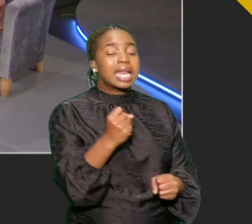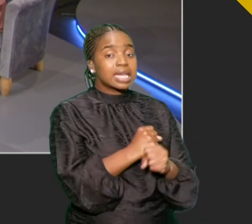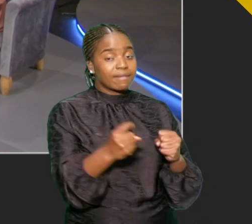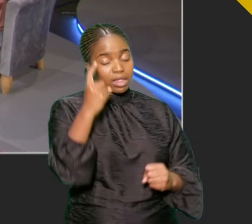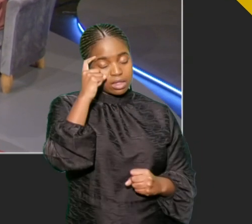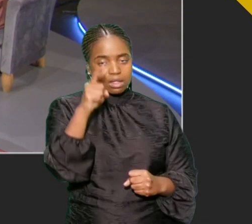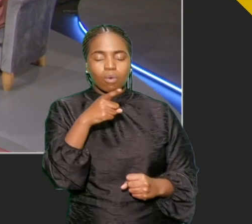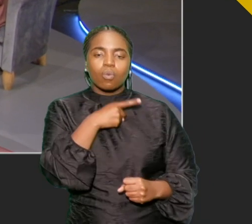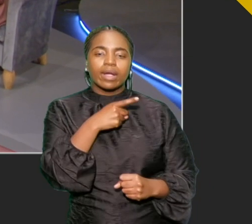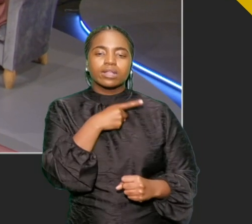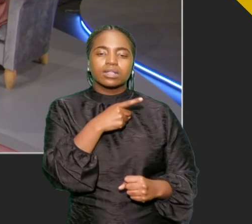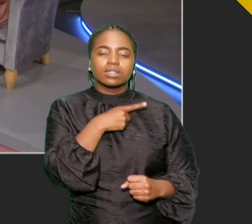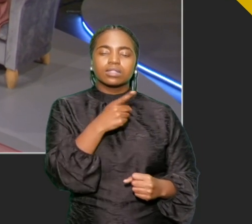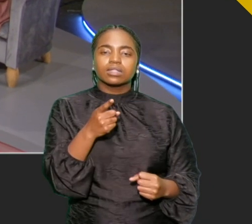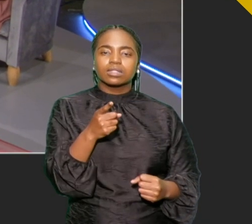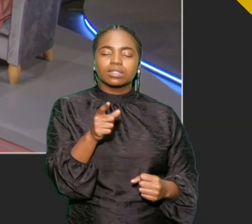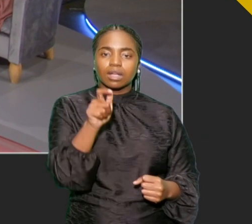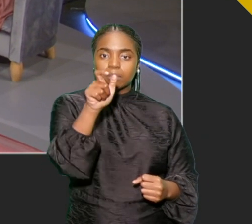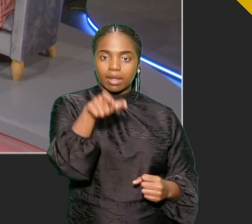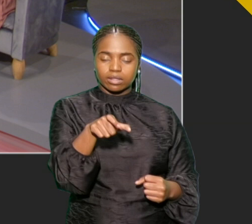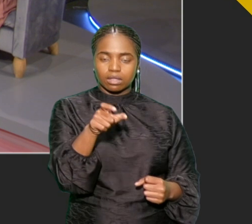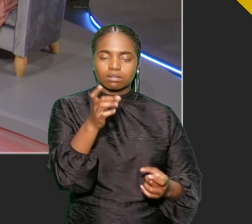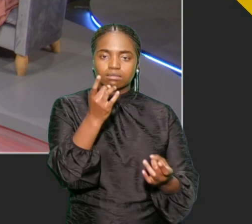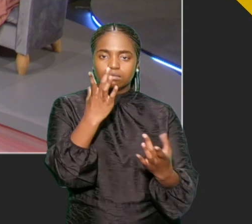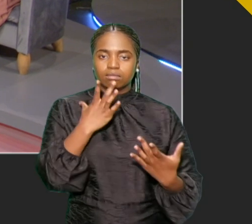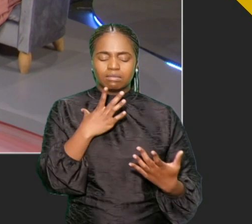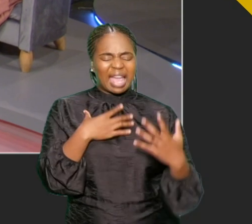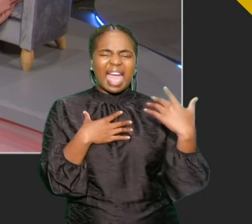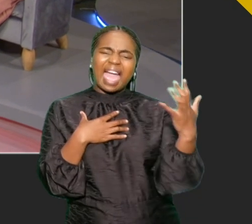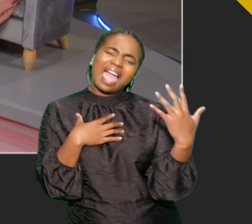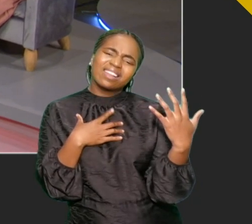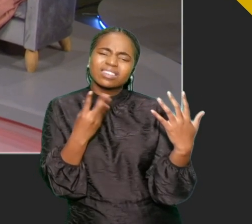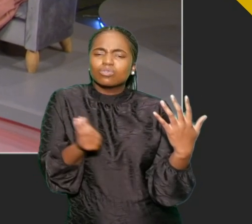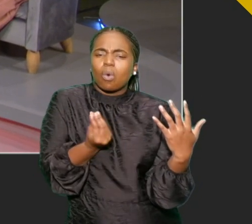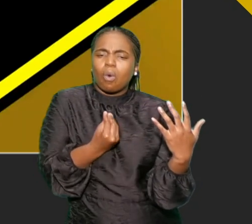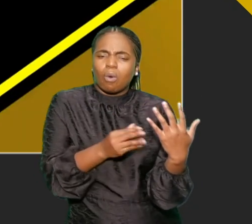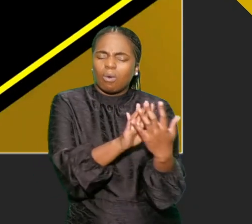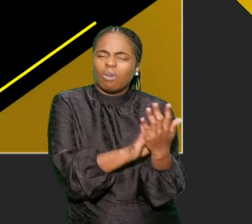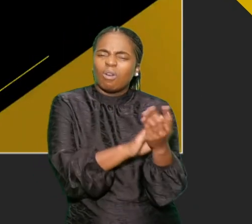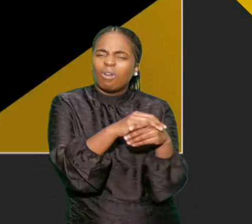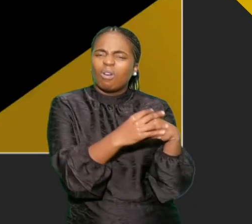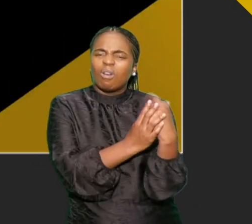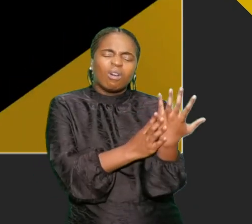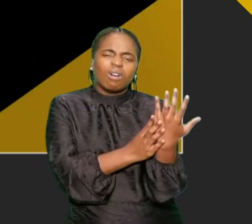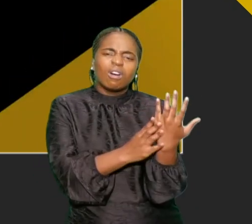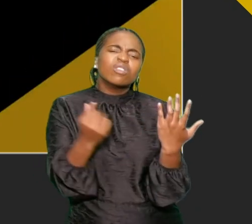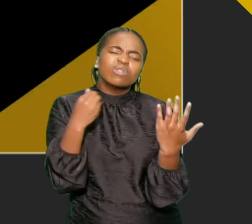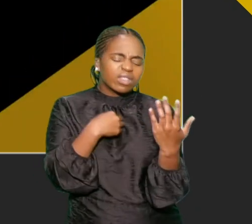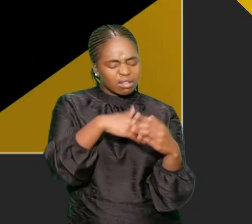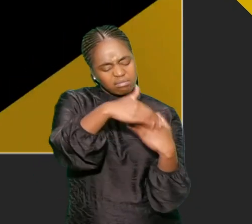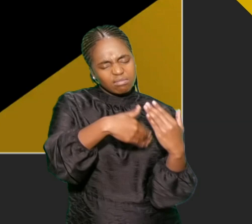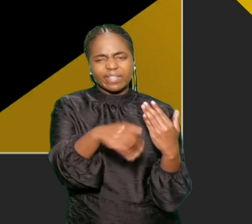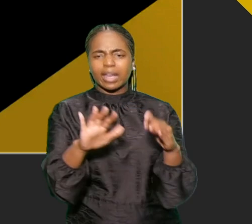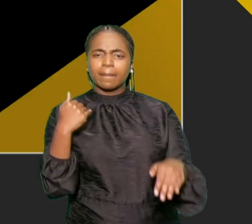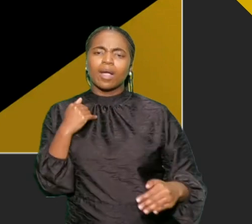death because if someone tells you that his hand is sore, you expecting that he's gonna come